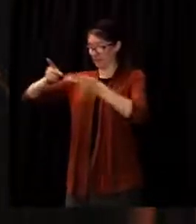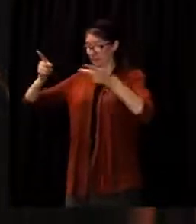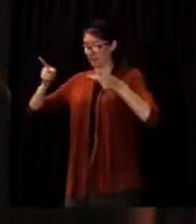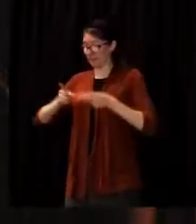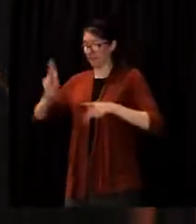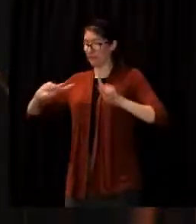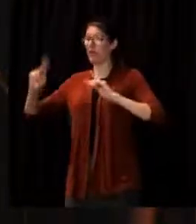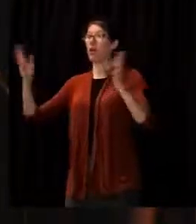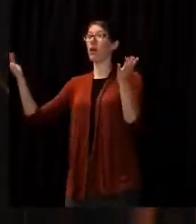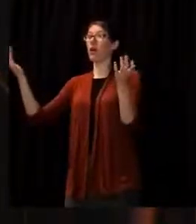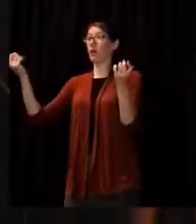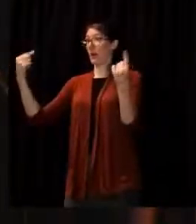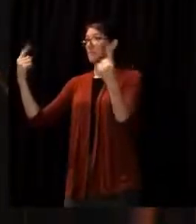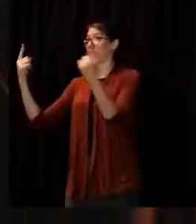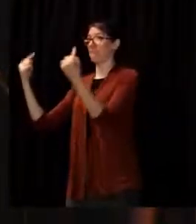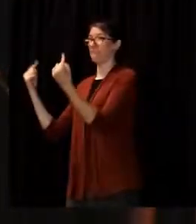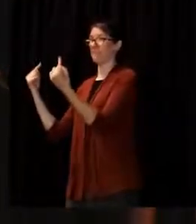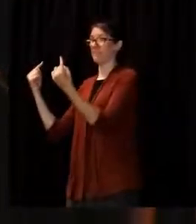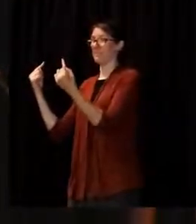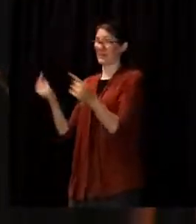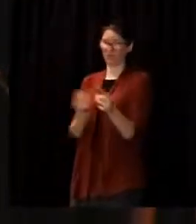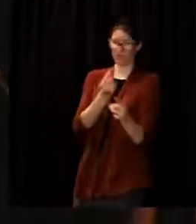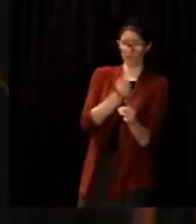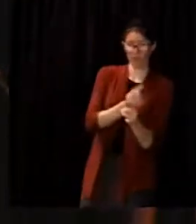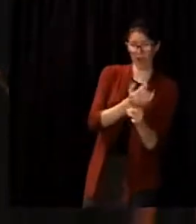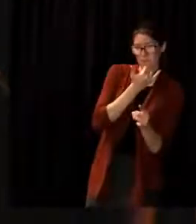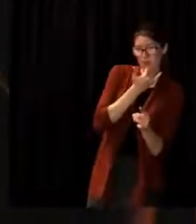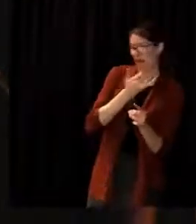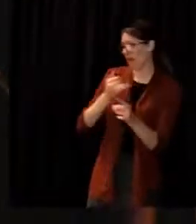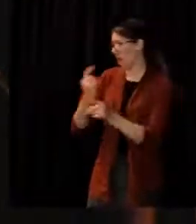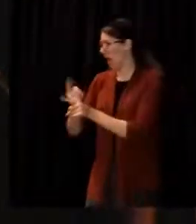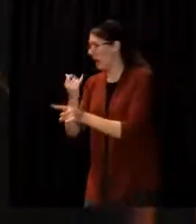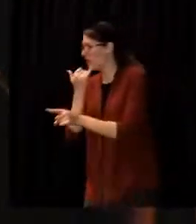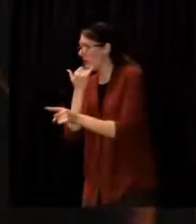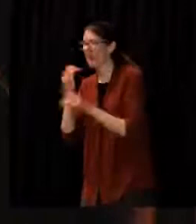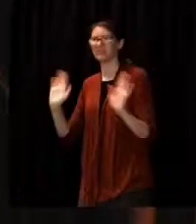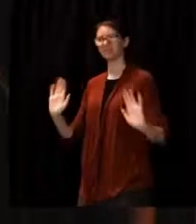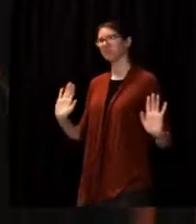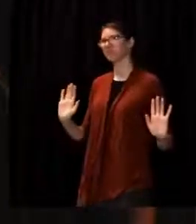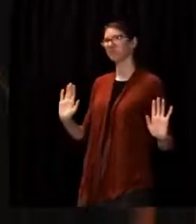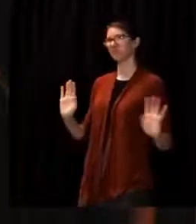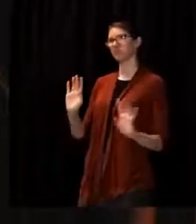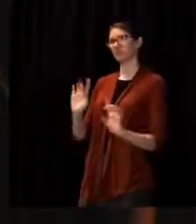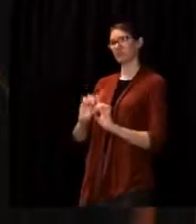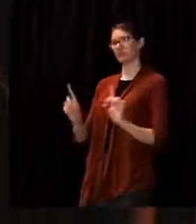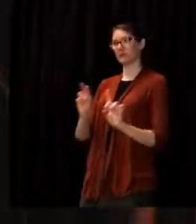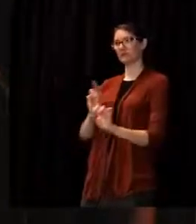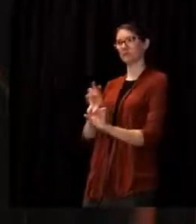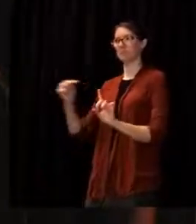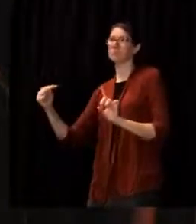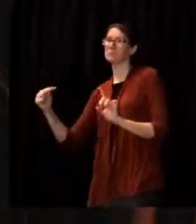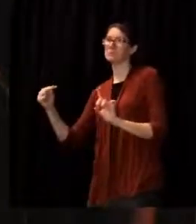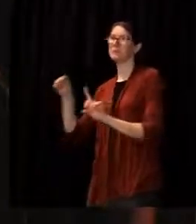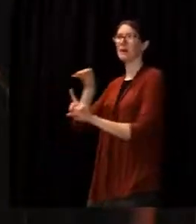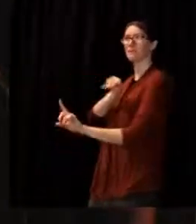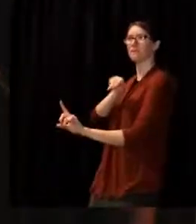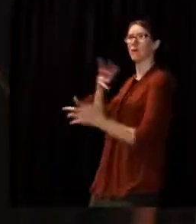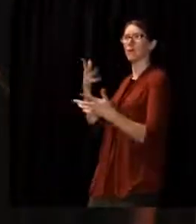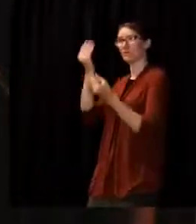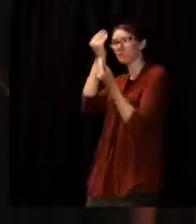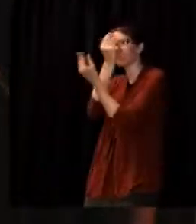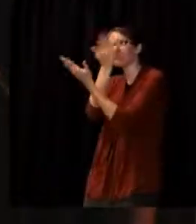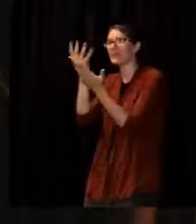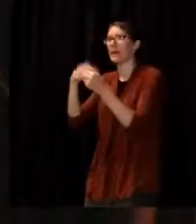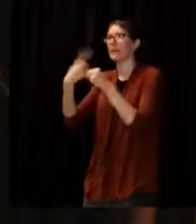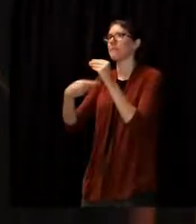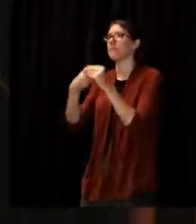people would come to. And neither one of those is right or wrong. It's just a different mentality an idea of what it is that you're trying to communicate of your